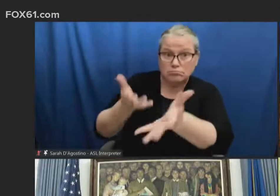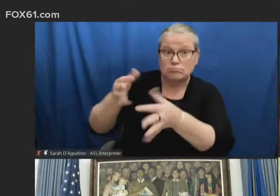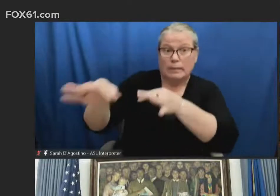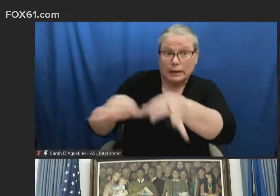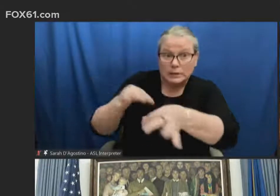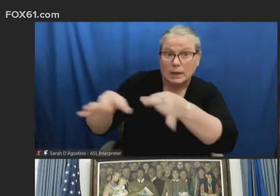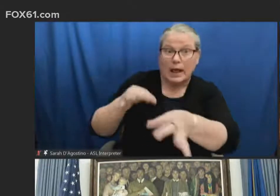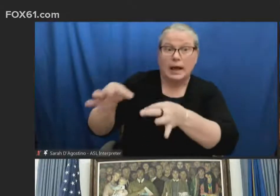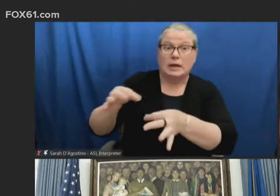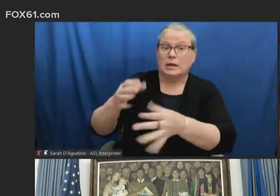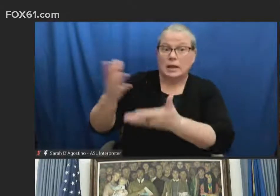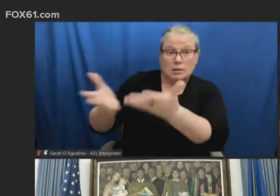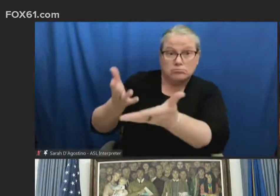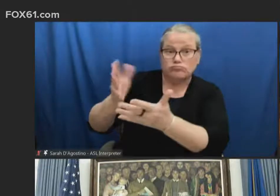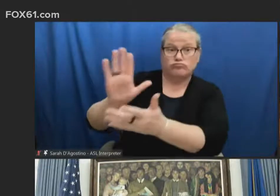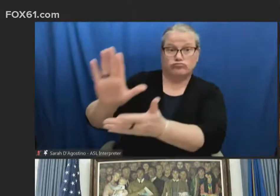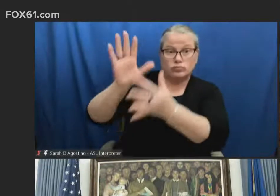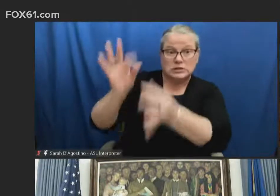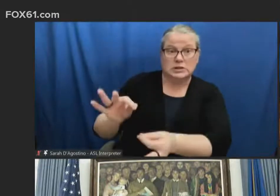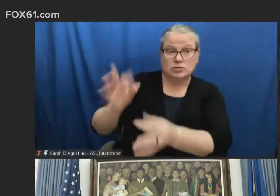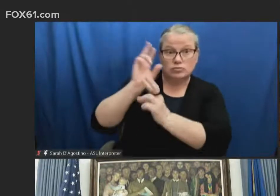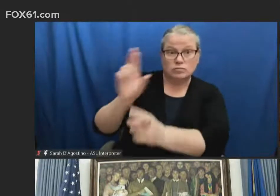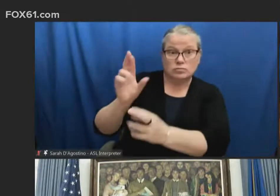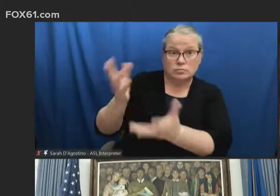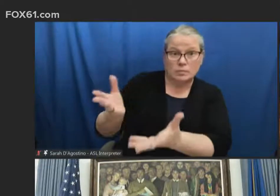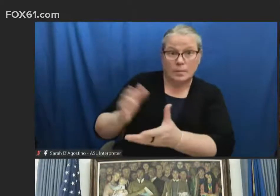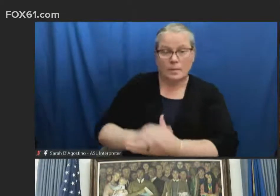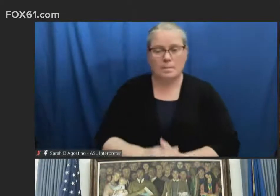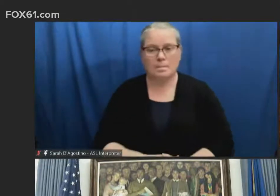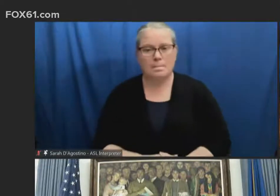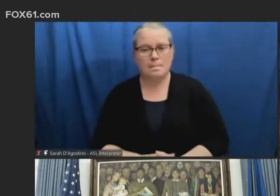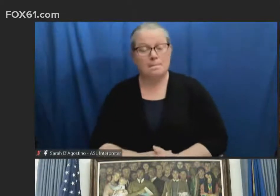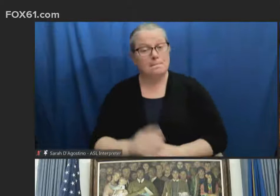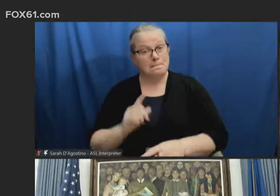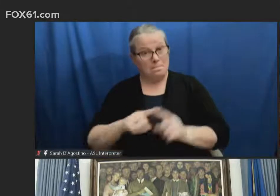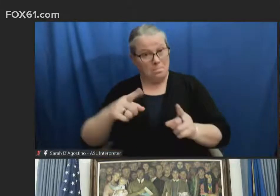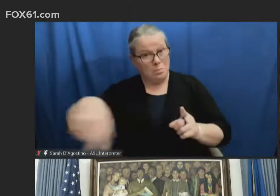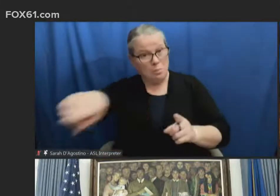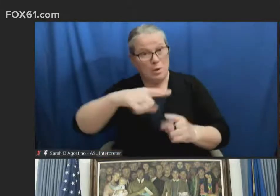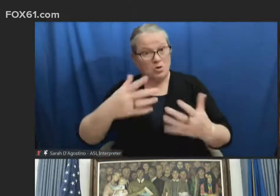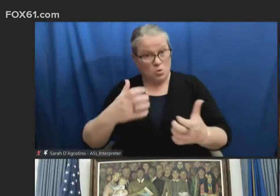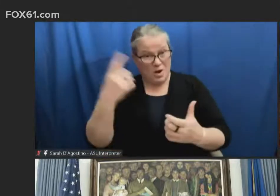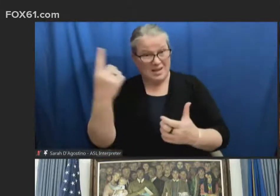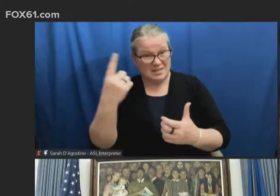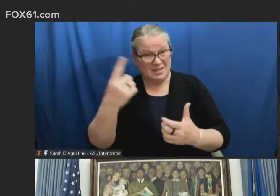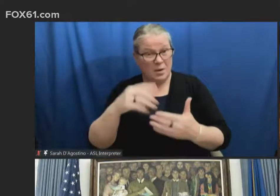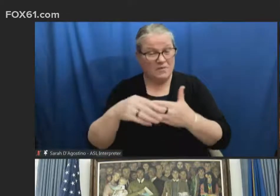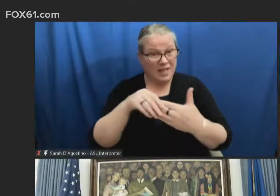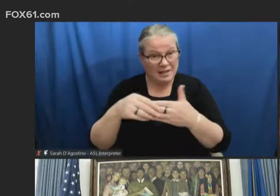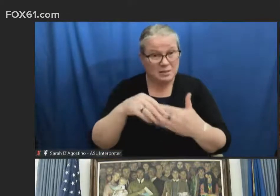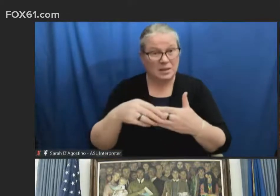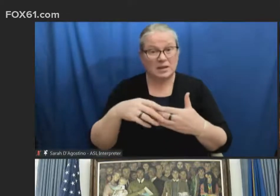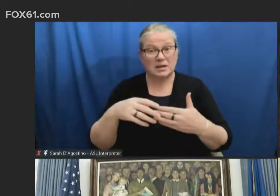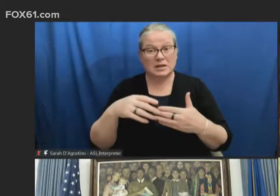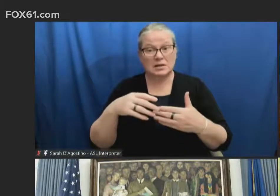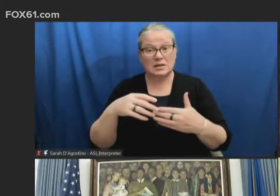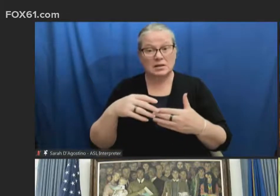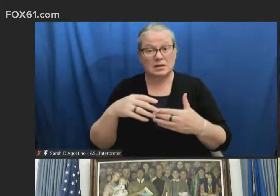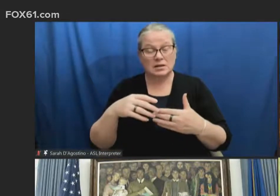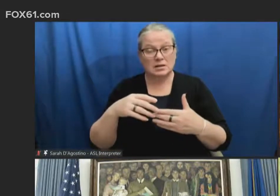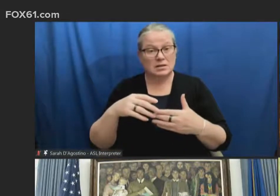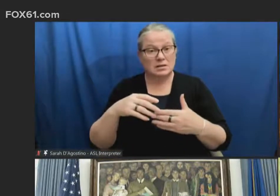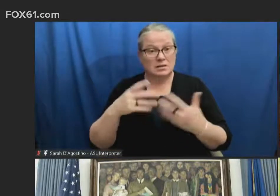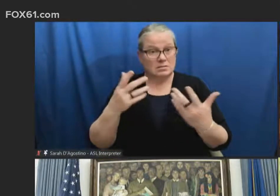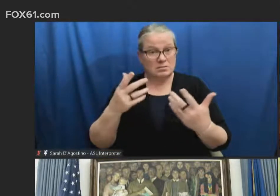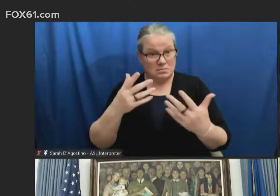orders. But it's fair to say you guys are looking for some kind of flexibility or nimbleness, let's say, beyond those 11 orders. I would say the people